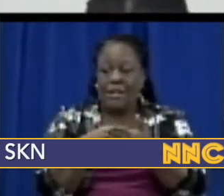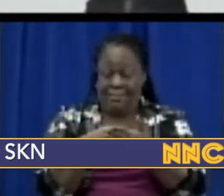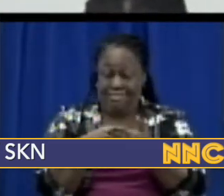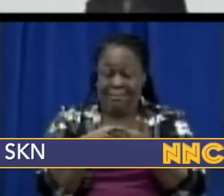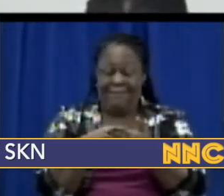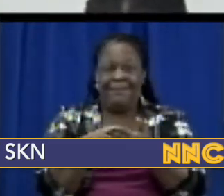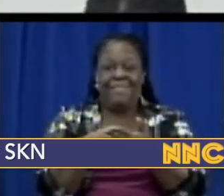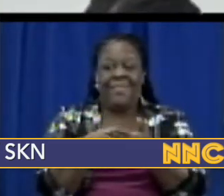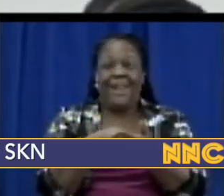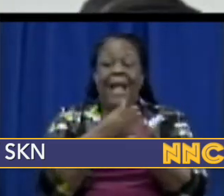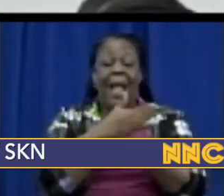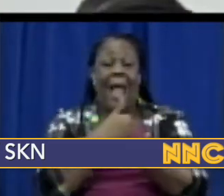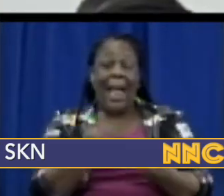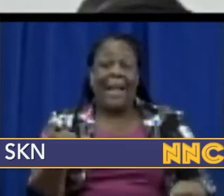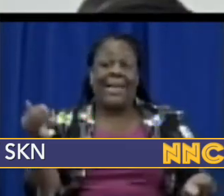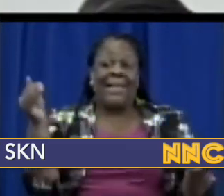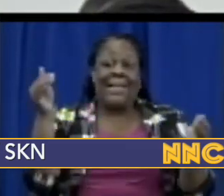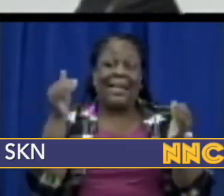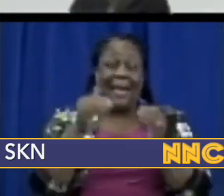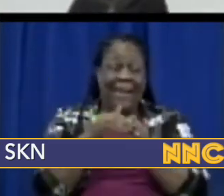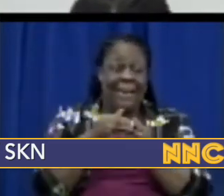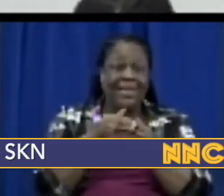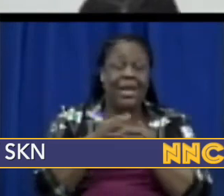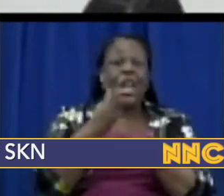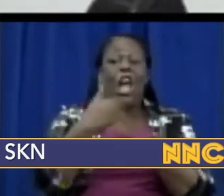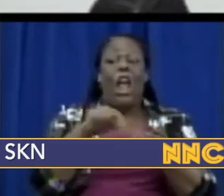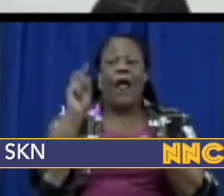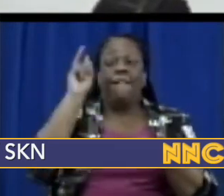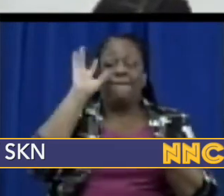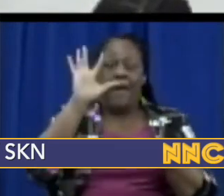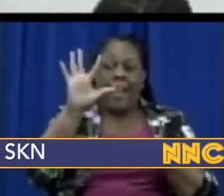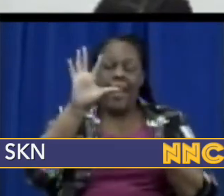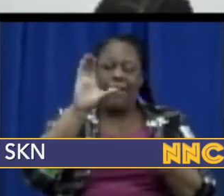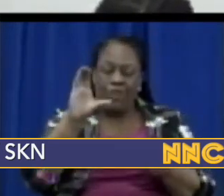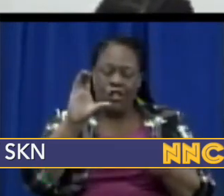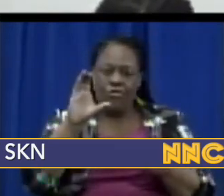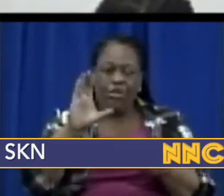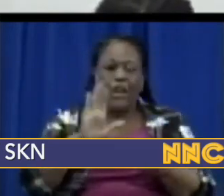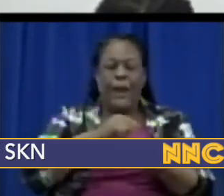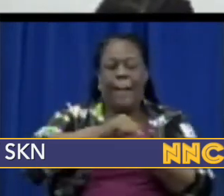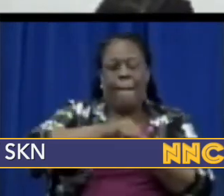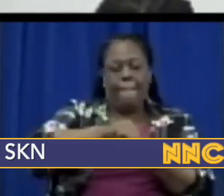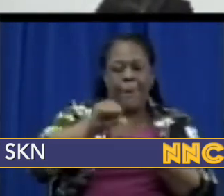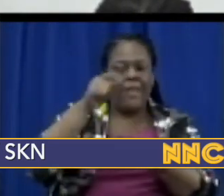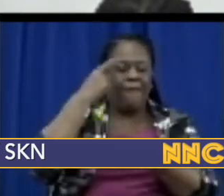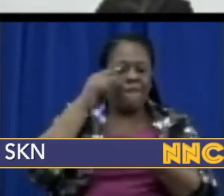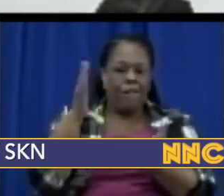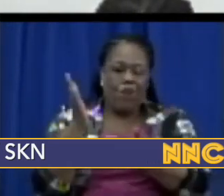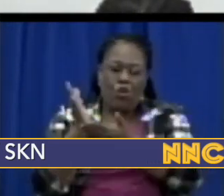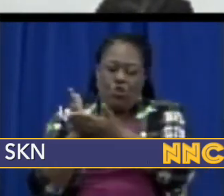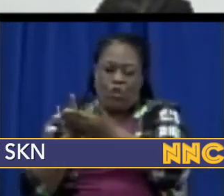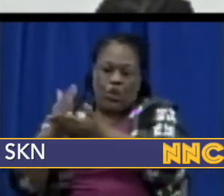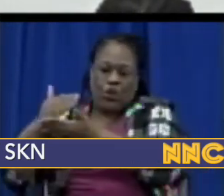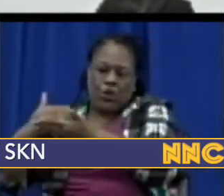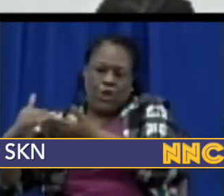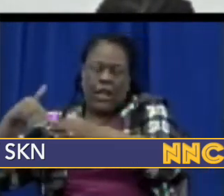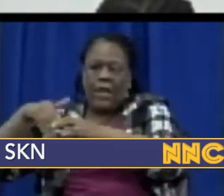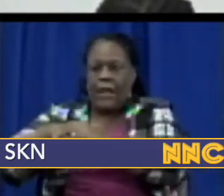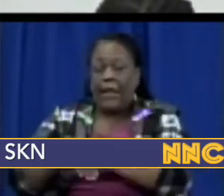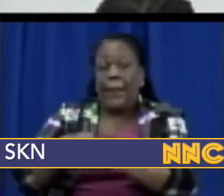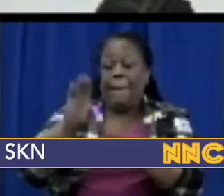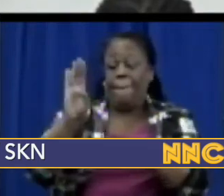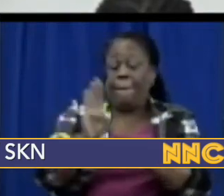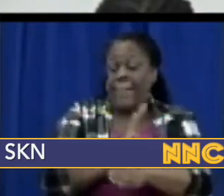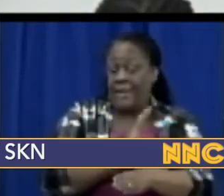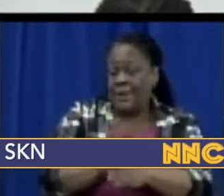And in addition to that, part of that will be used to buy shares, Madam Speaker. And they will be